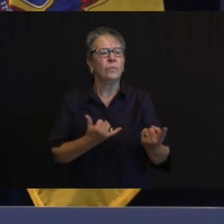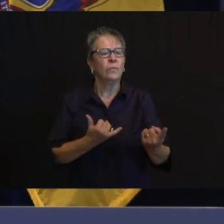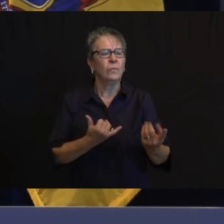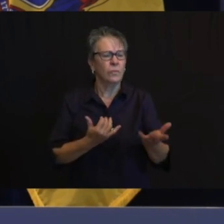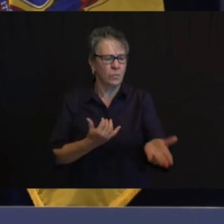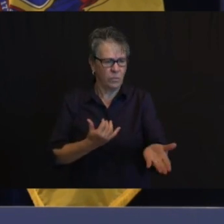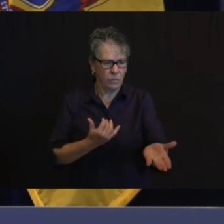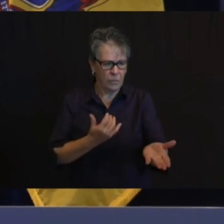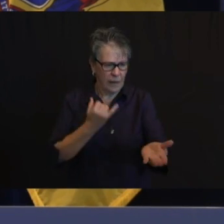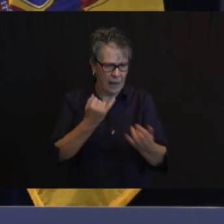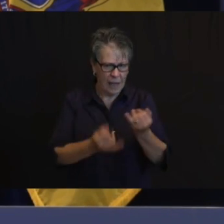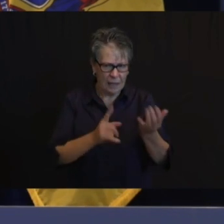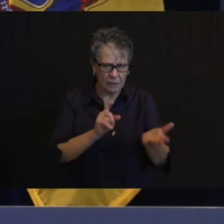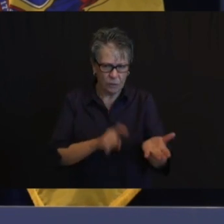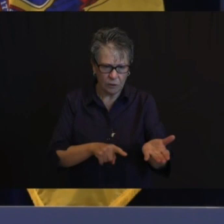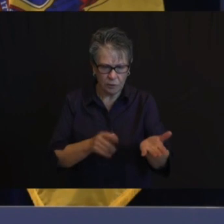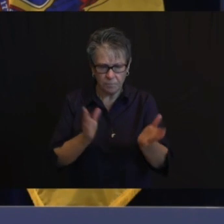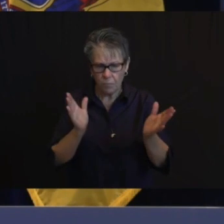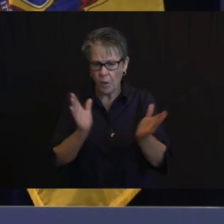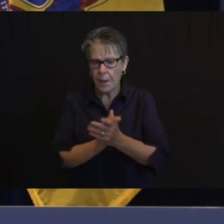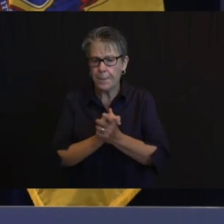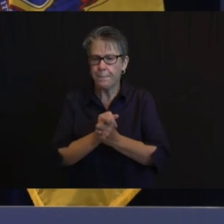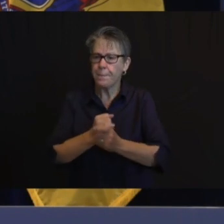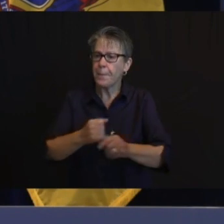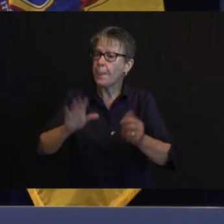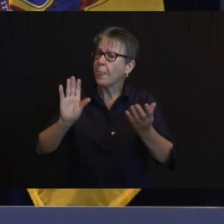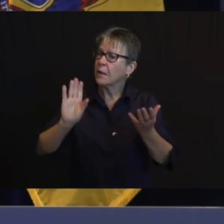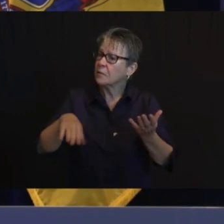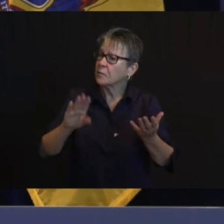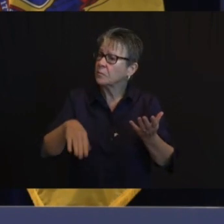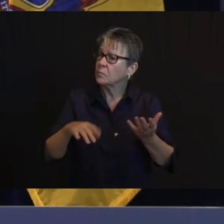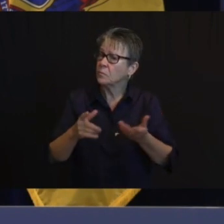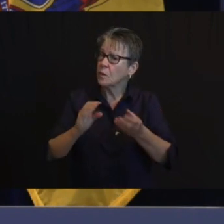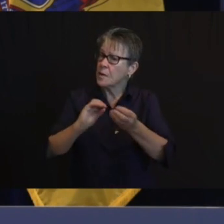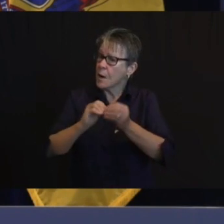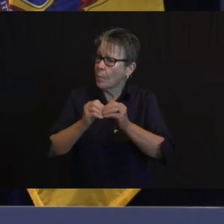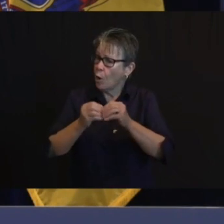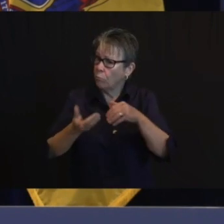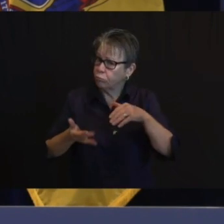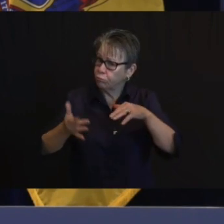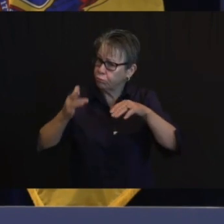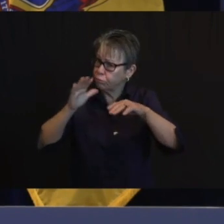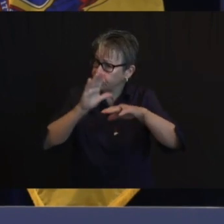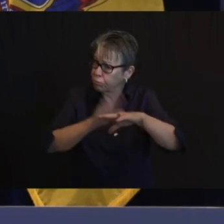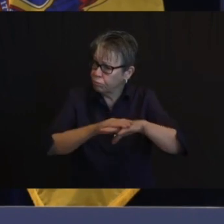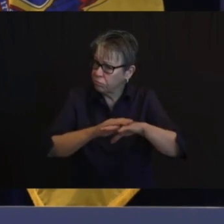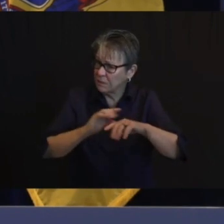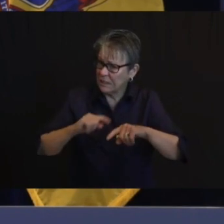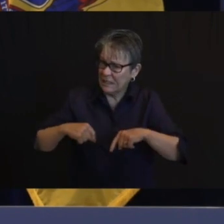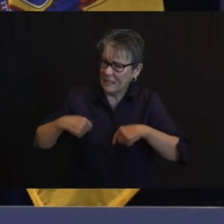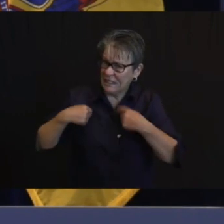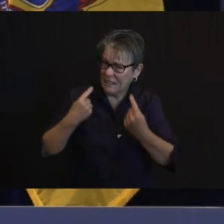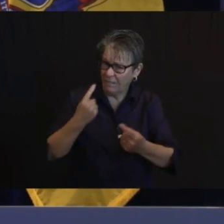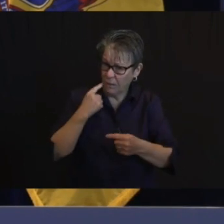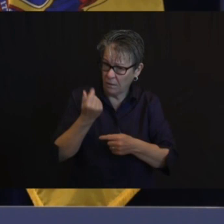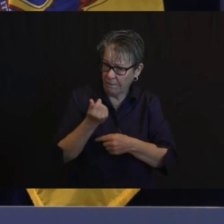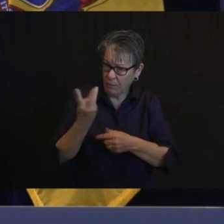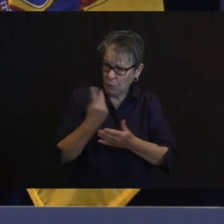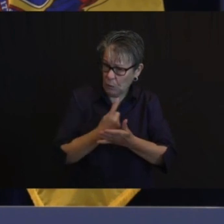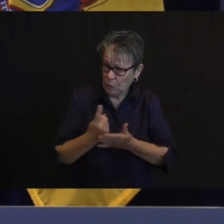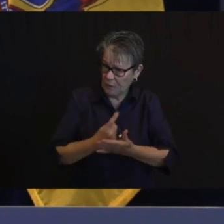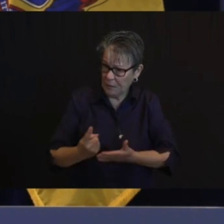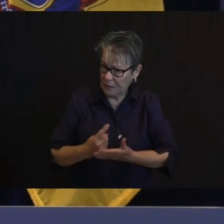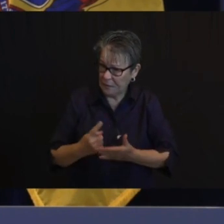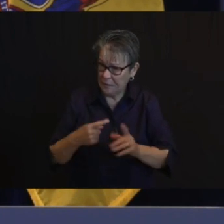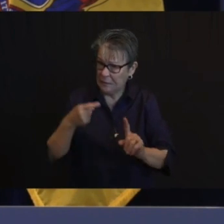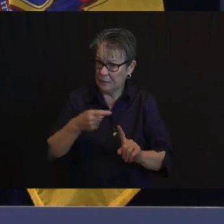On the significant rise of COVID cases we've seen in the previous several weeks, we do have Thanksgiving coming